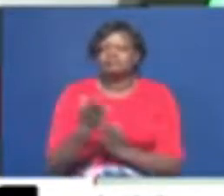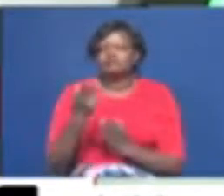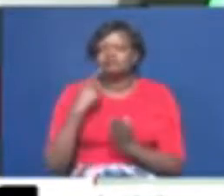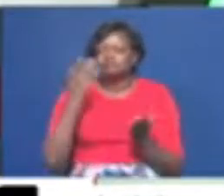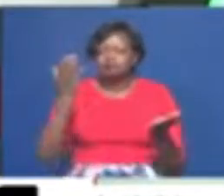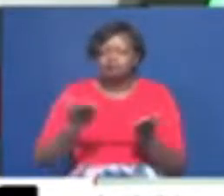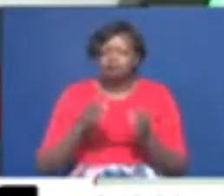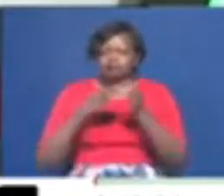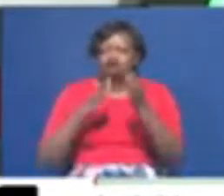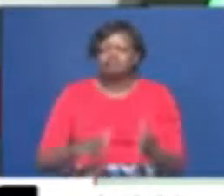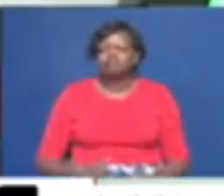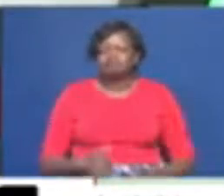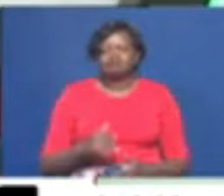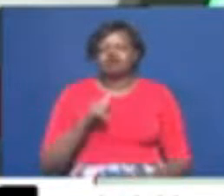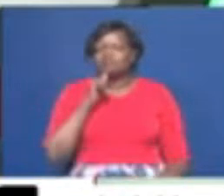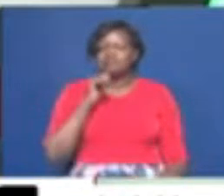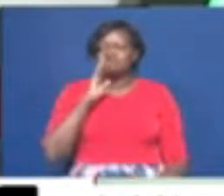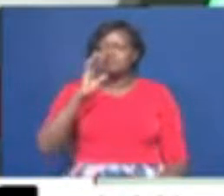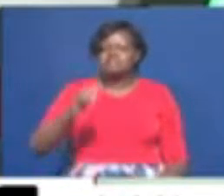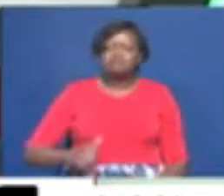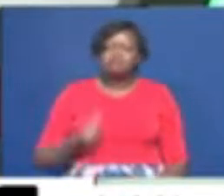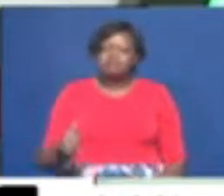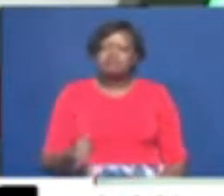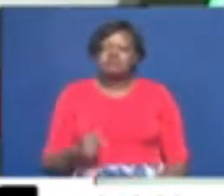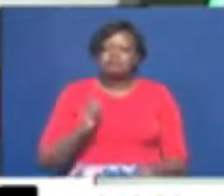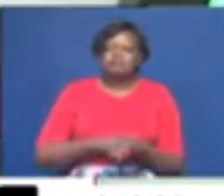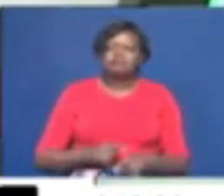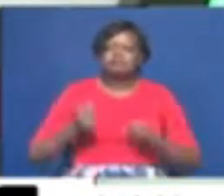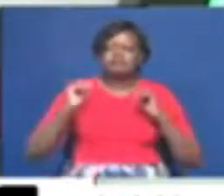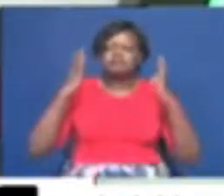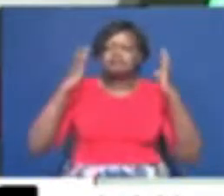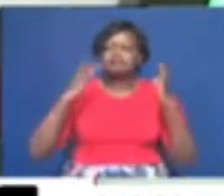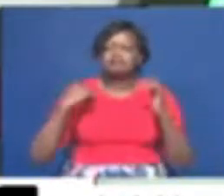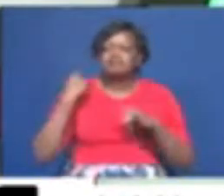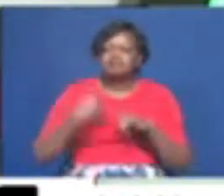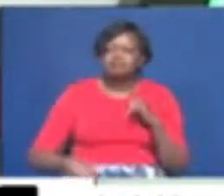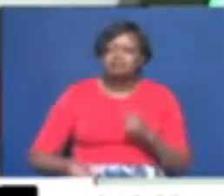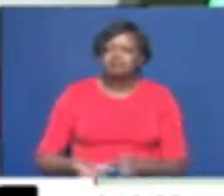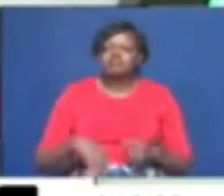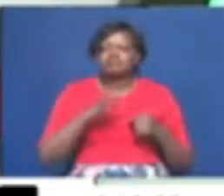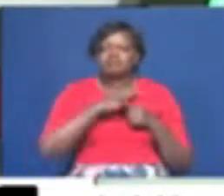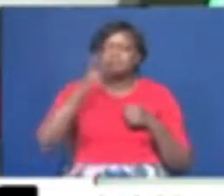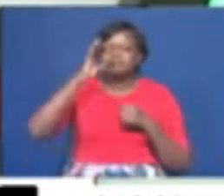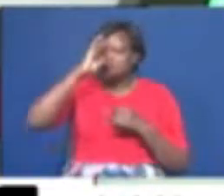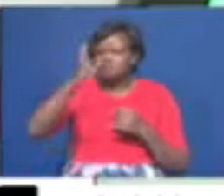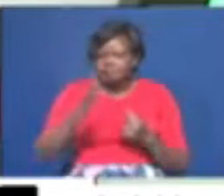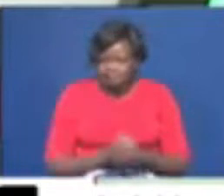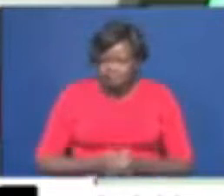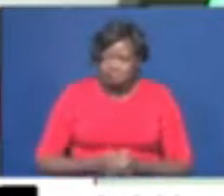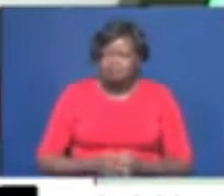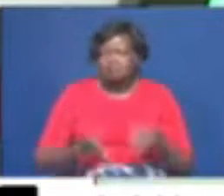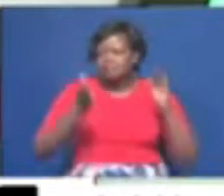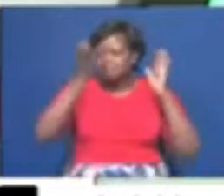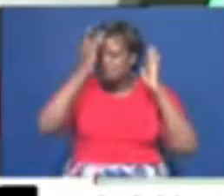of selfish interests. While officiating the annual Pentecostal Sunday in Mombasa, Kivuva urged Kenyans to elect sober